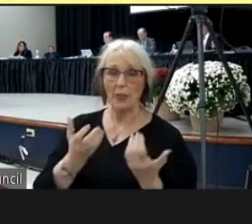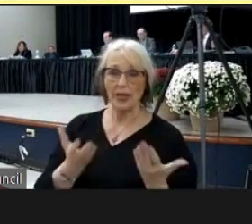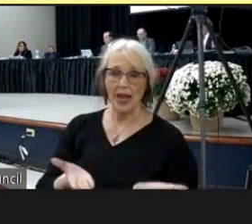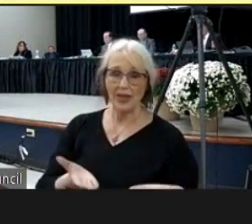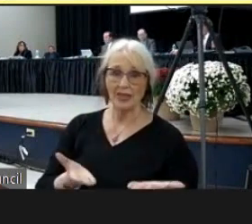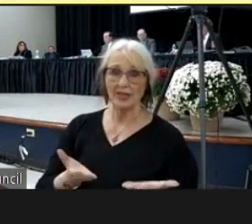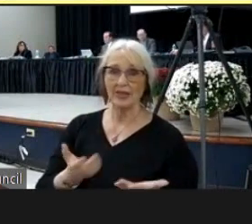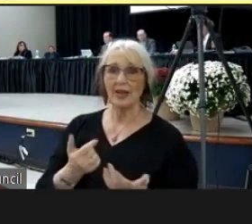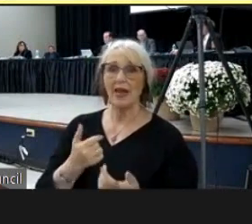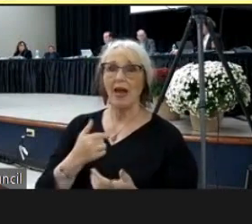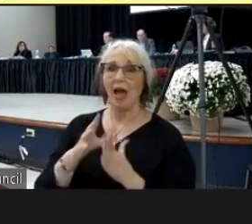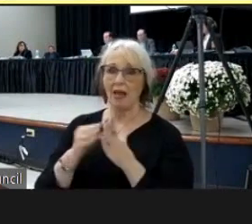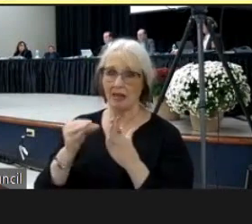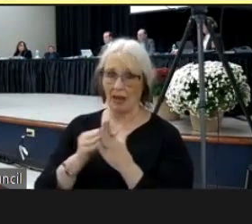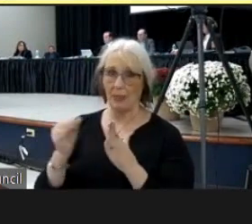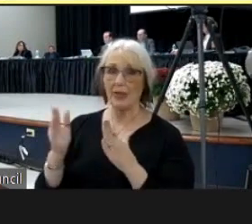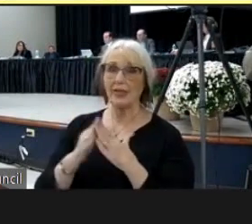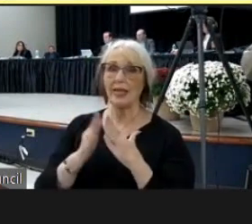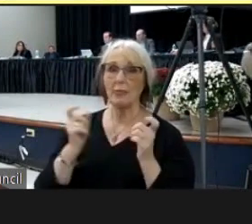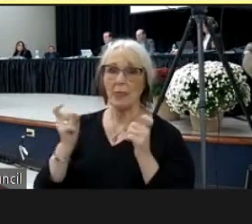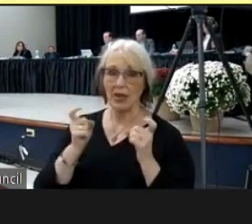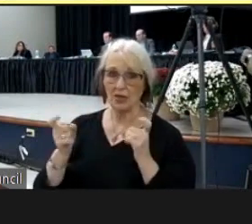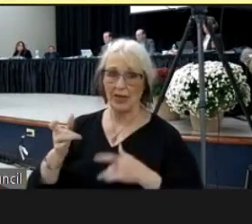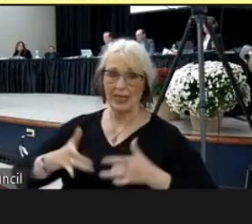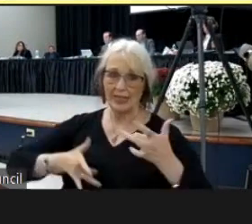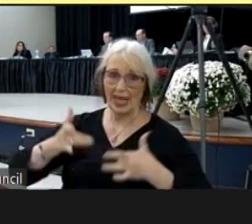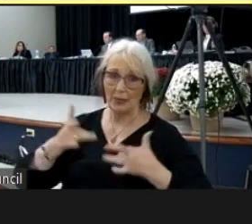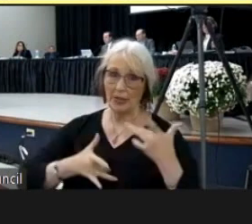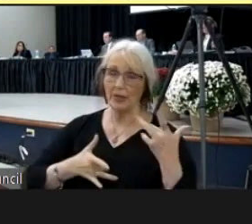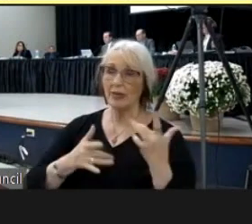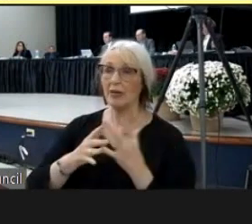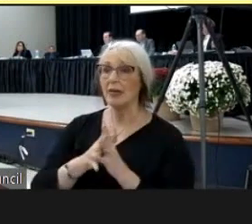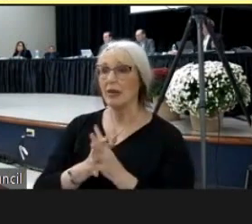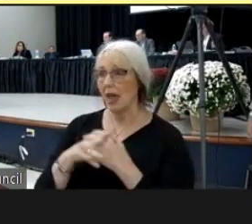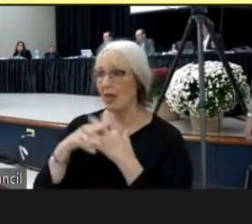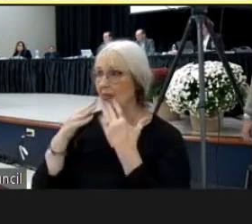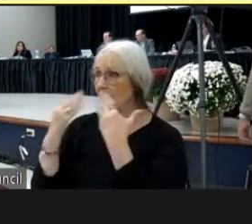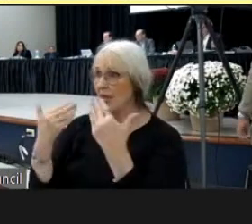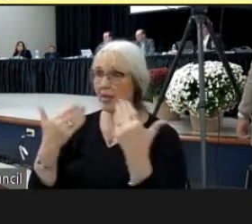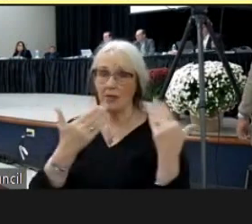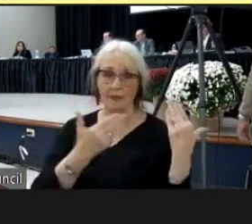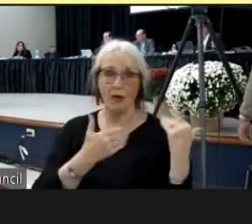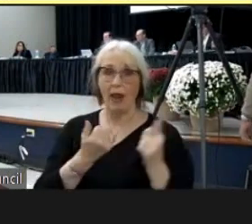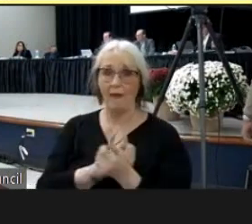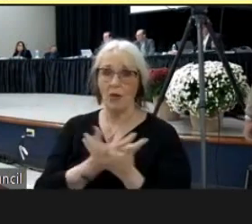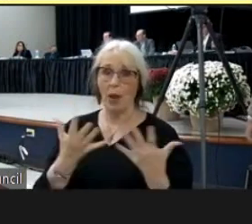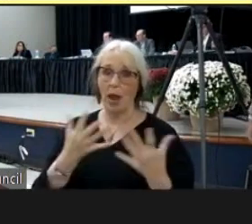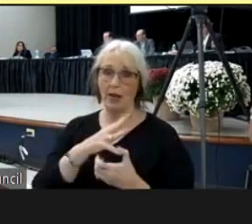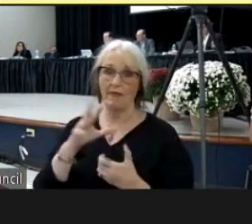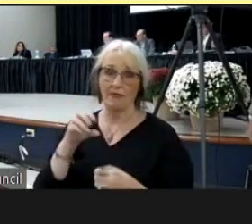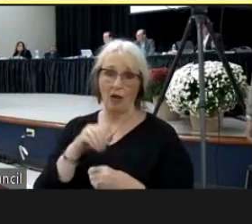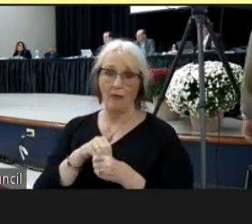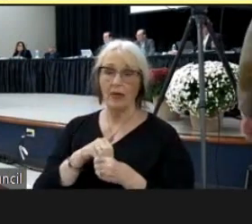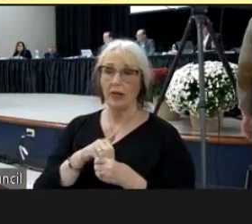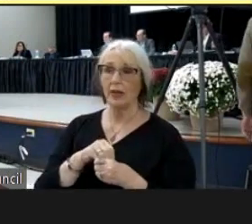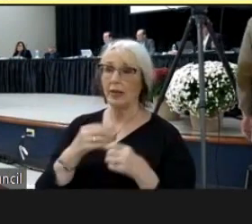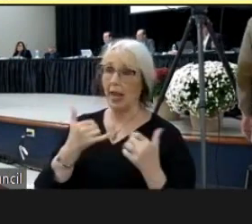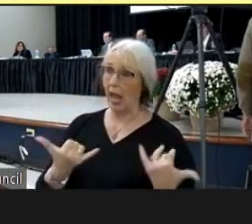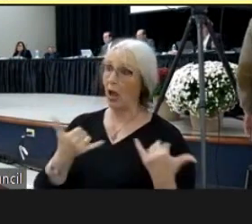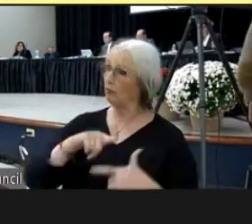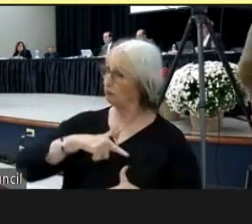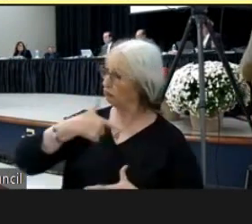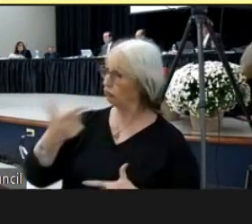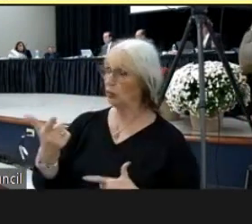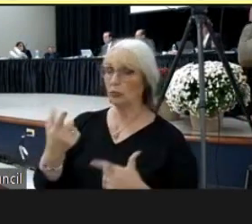I echo the city manager's excitement for this. I've got a lot of thanks to everybody that's had a hand in this. So with that, I'll turn it over for some